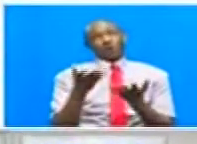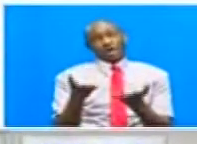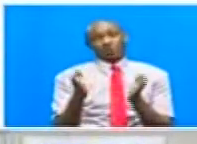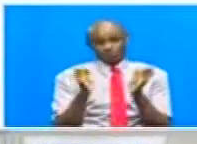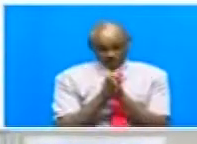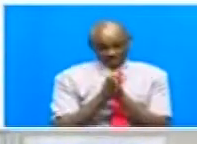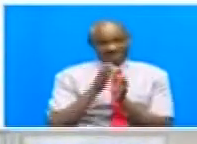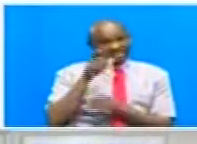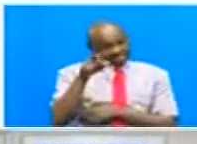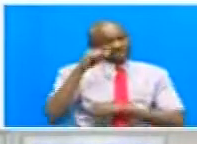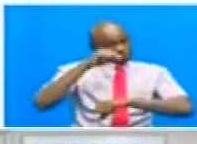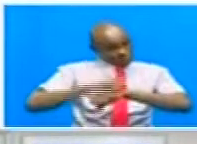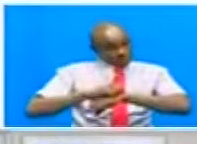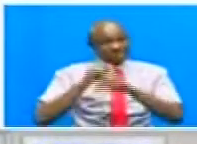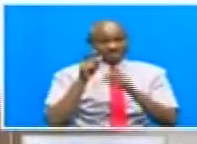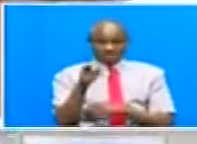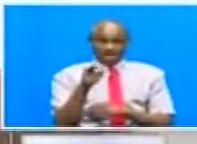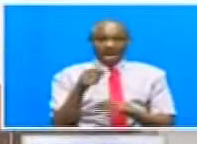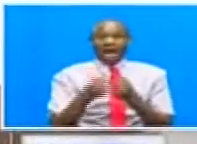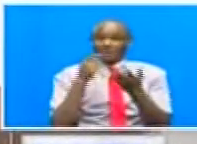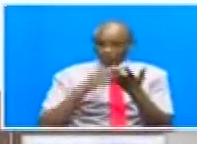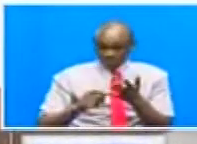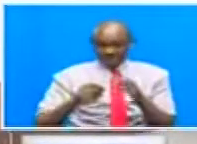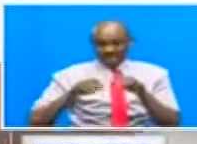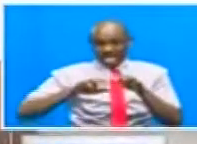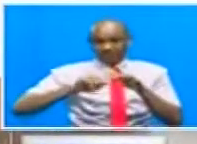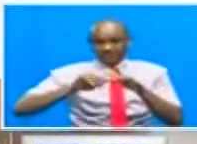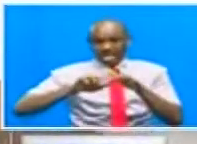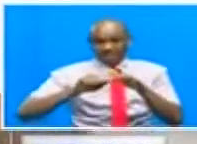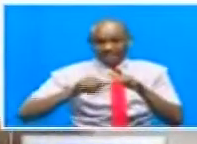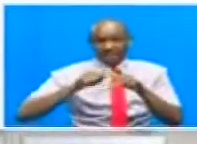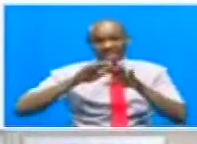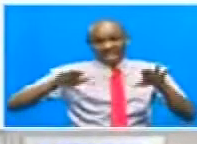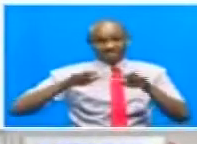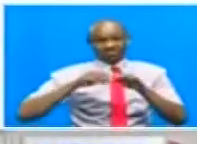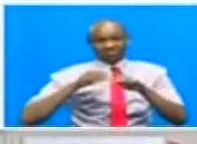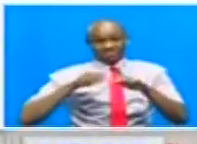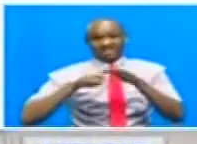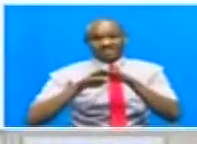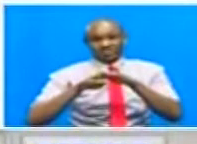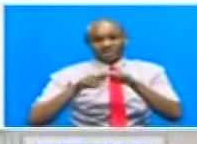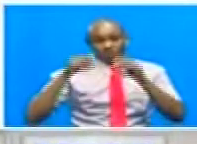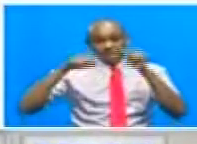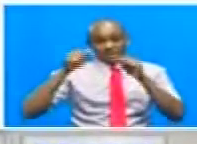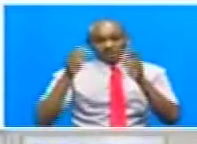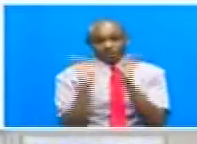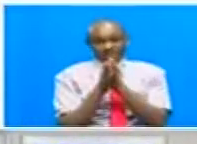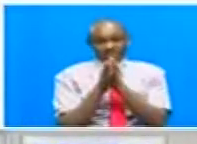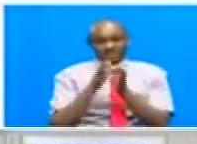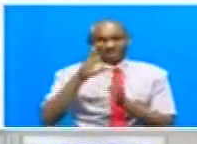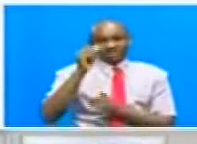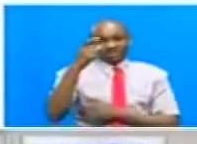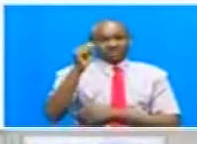with the City Primary kind of style, is the encroachment, whereby you get into agreements with City